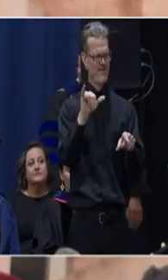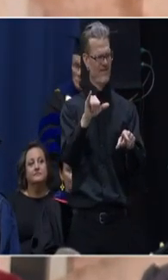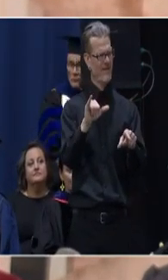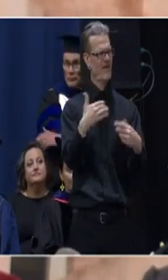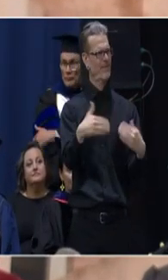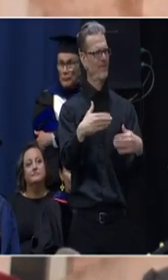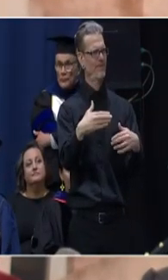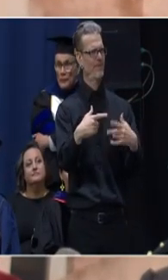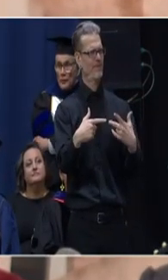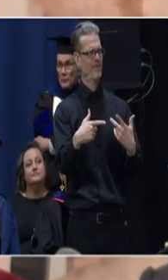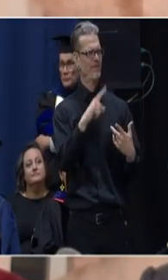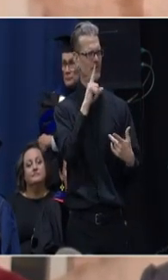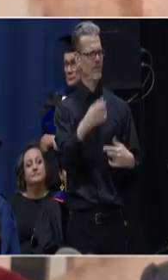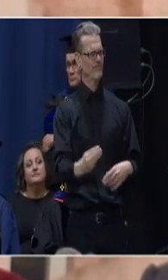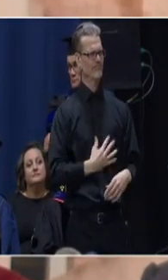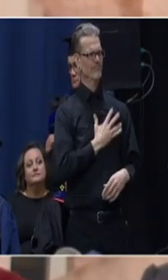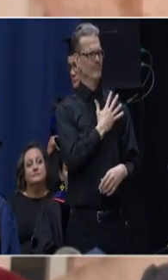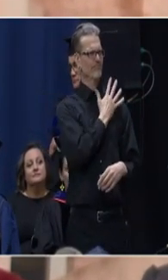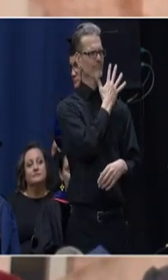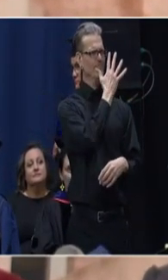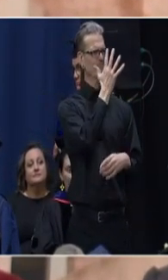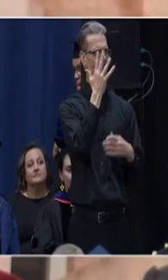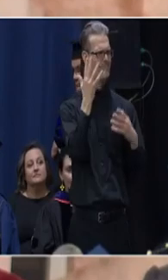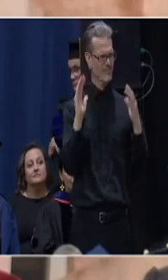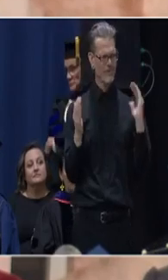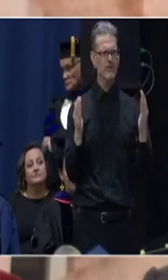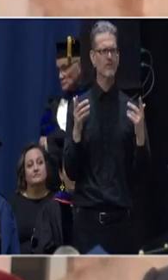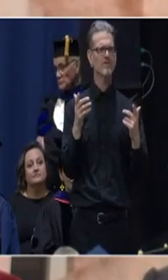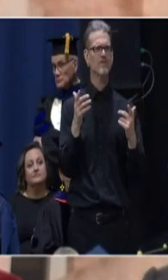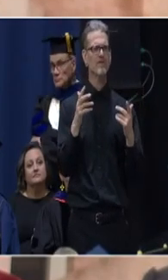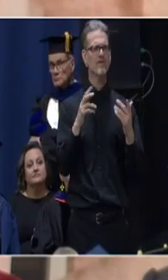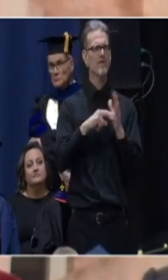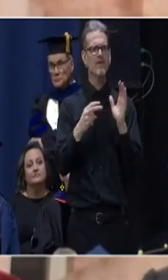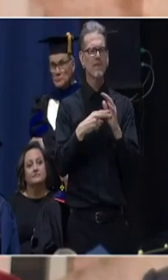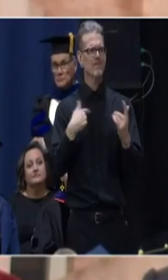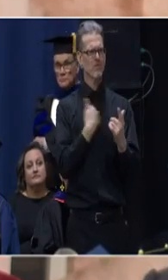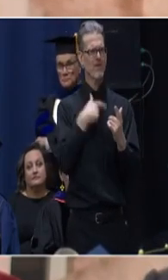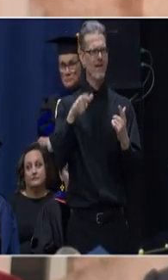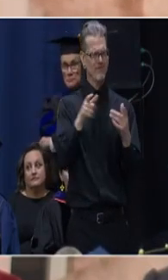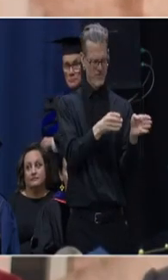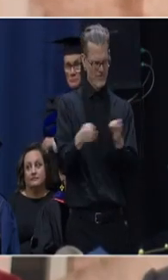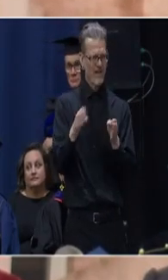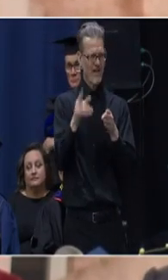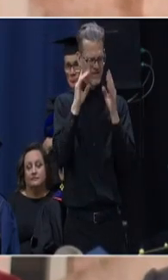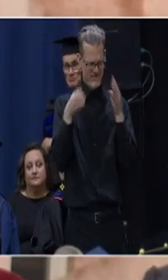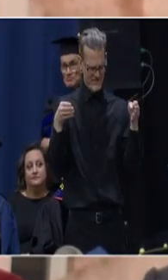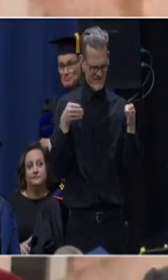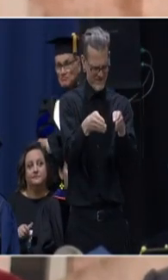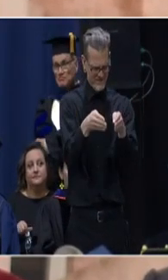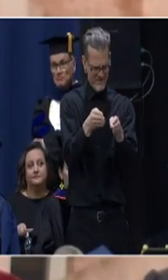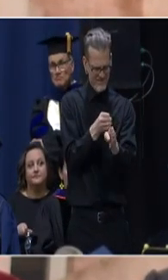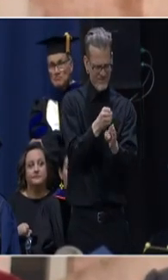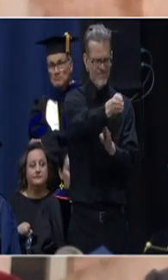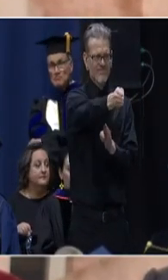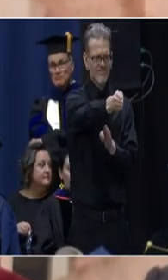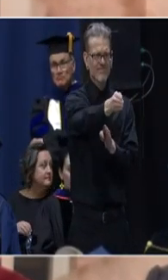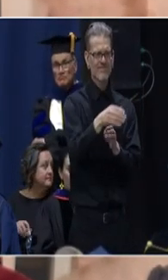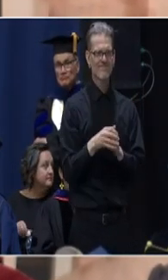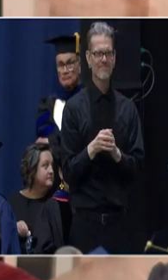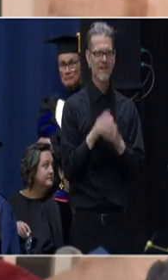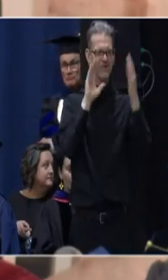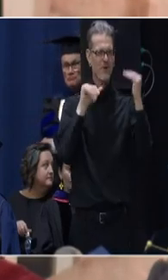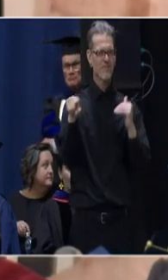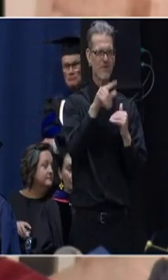relevant metaphor, a reminder to be purposeful. As you leave here today, I hope you will take time to reflect